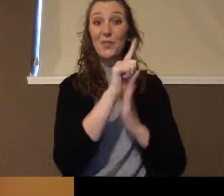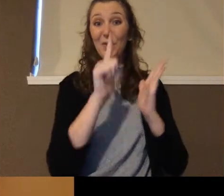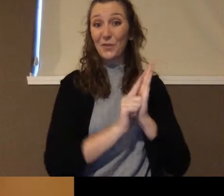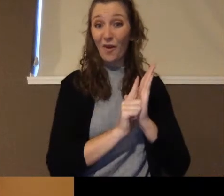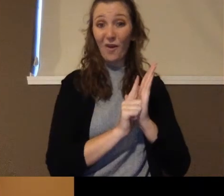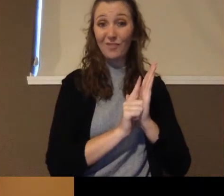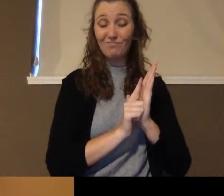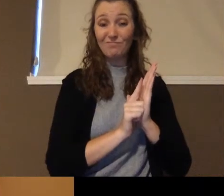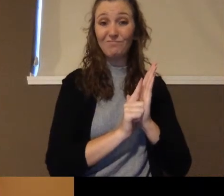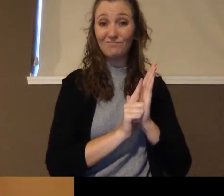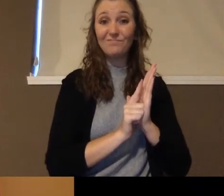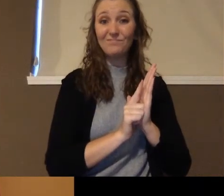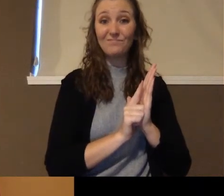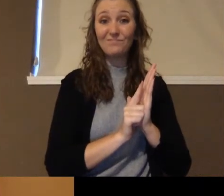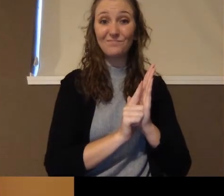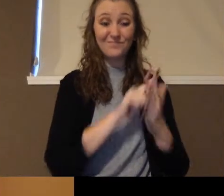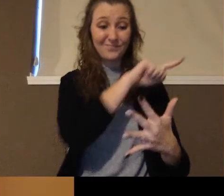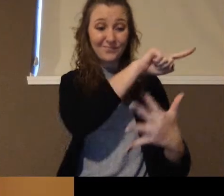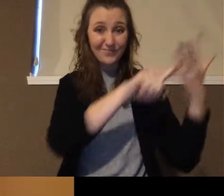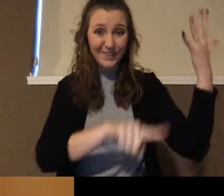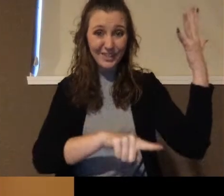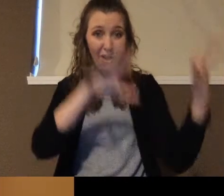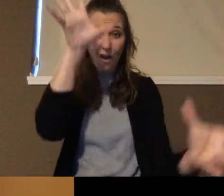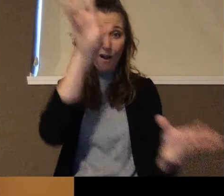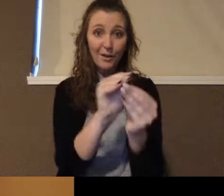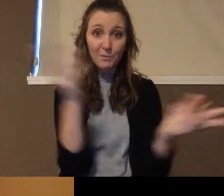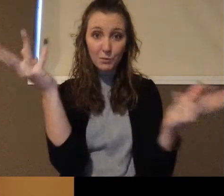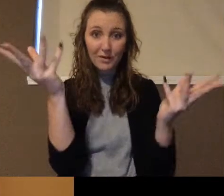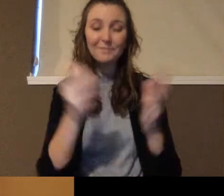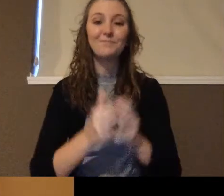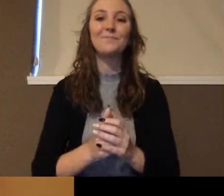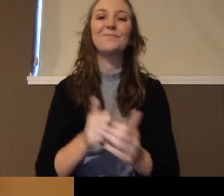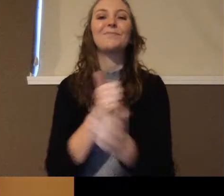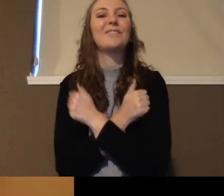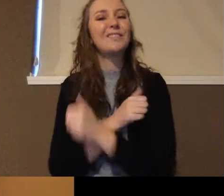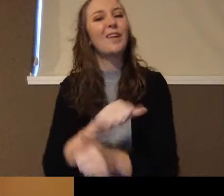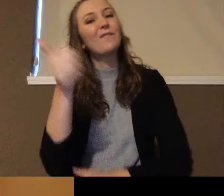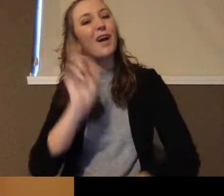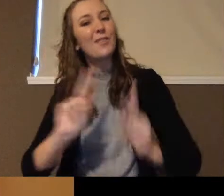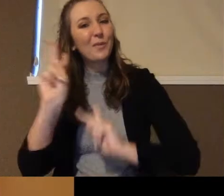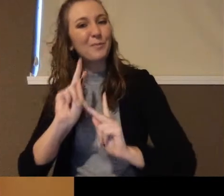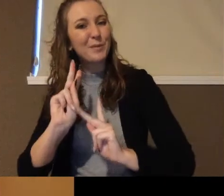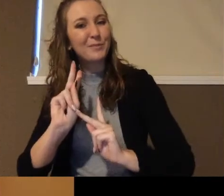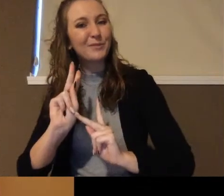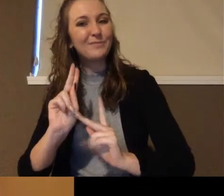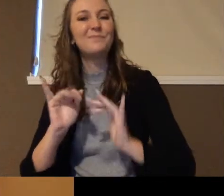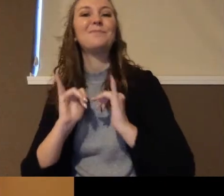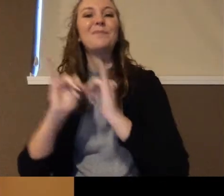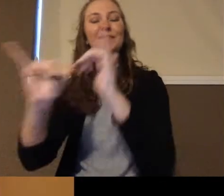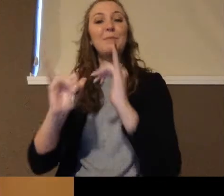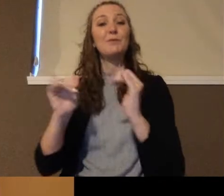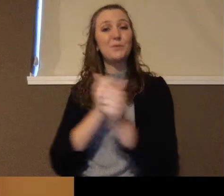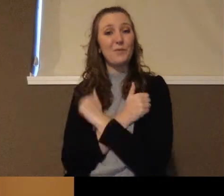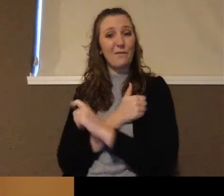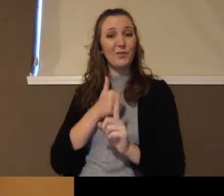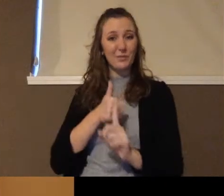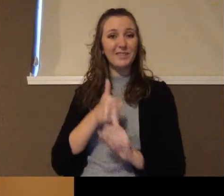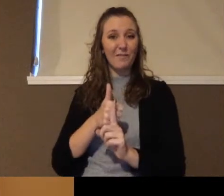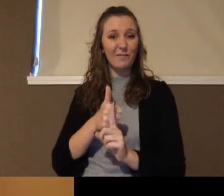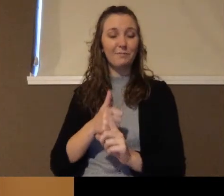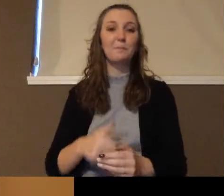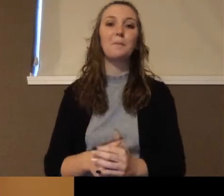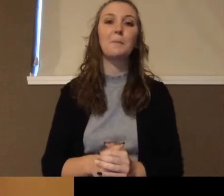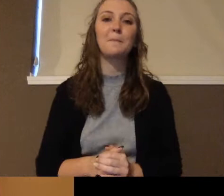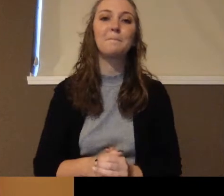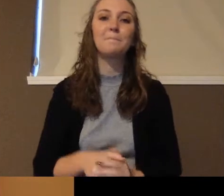have, and any other don't you can think of, finally adds up to this. Love other people as well